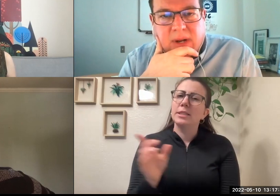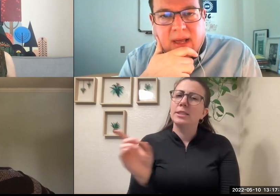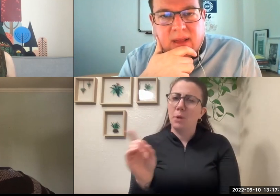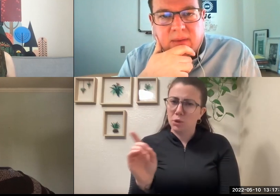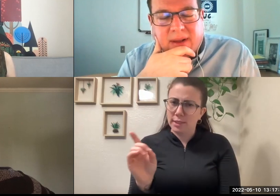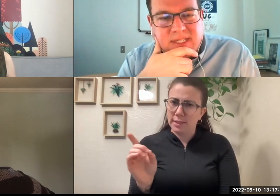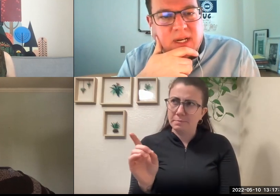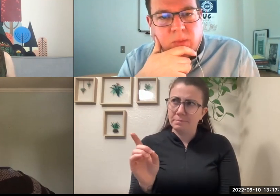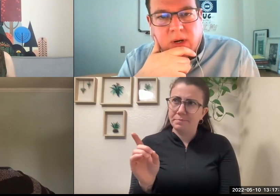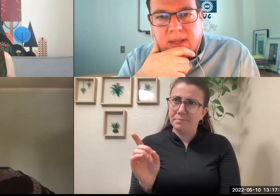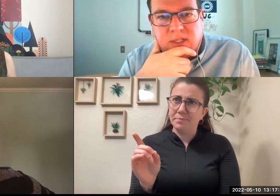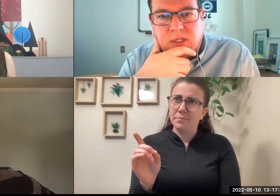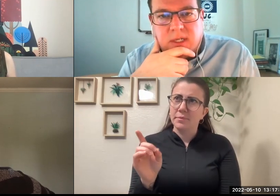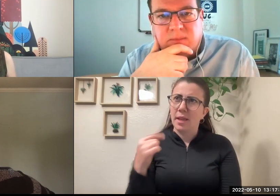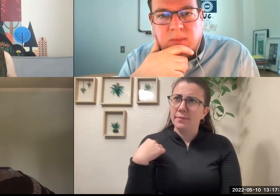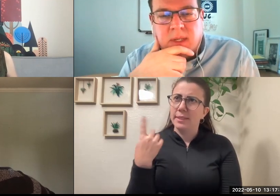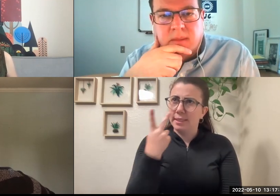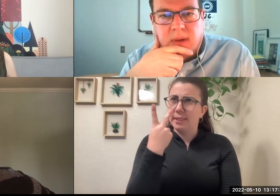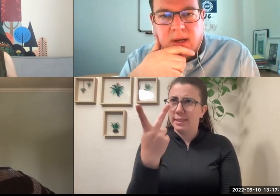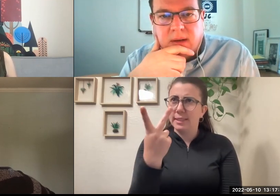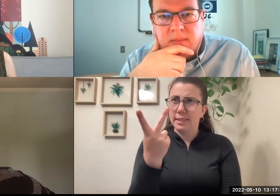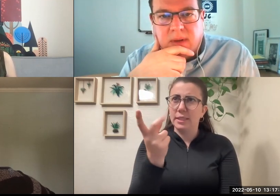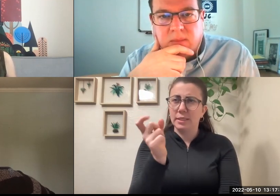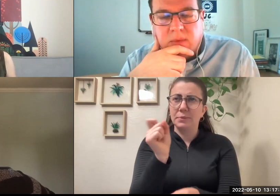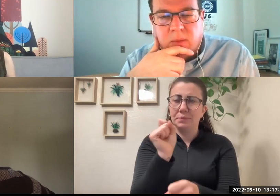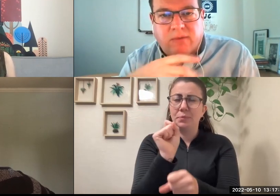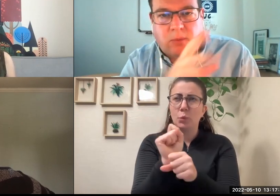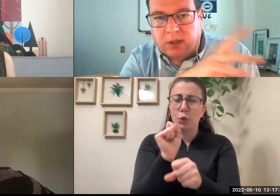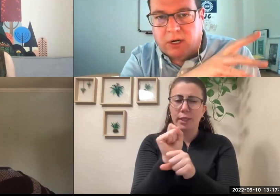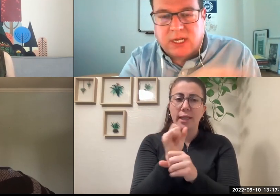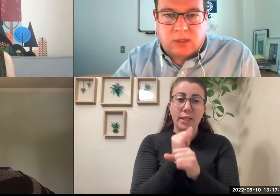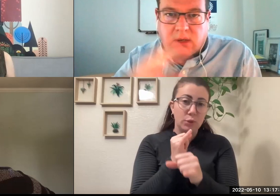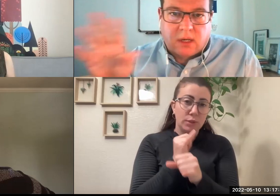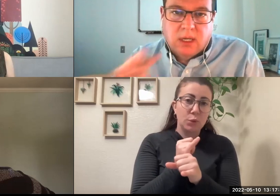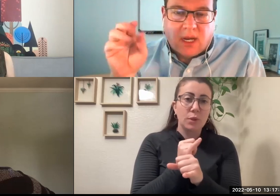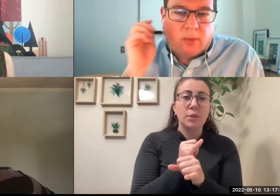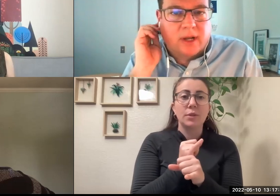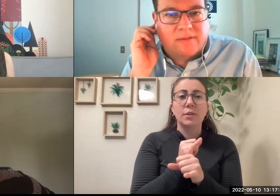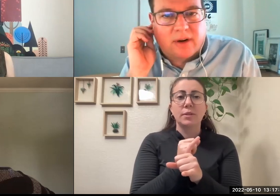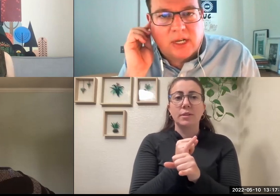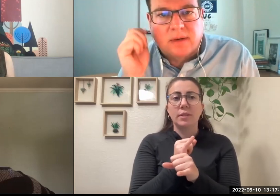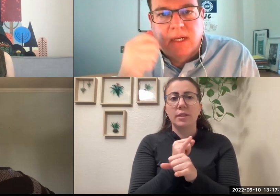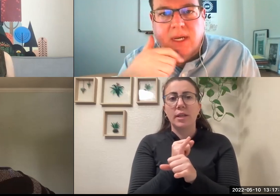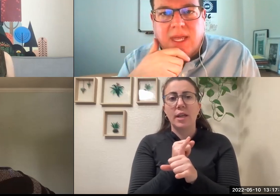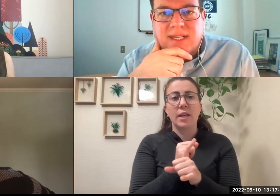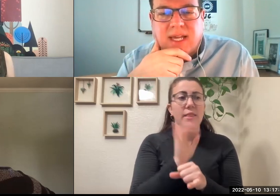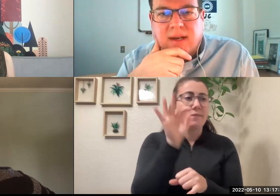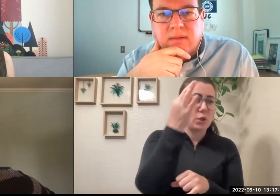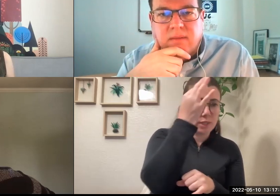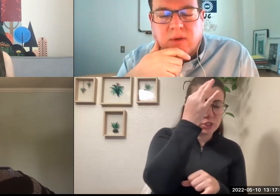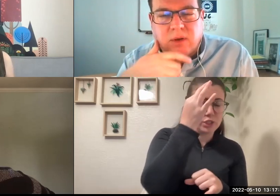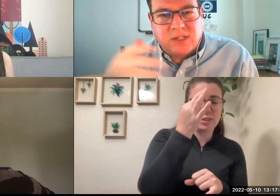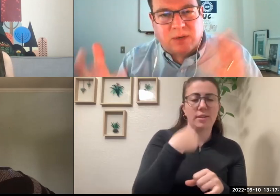As what I've seen in working in the institutional labor movement and working for one large national union, working at the Federation, is